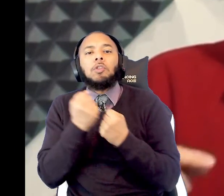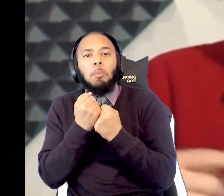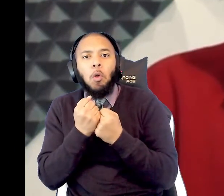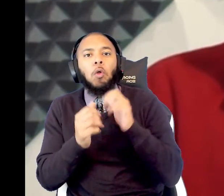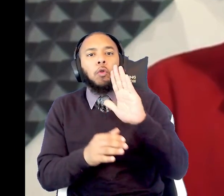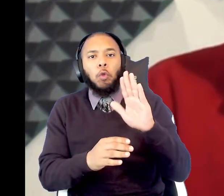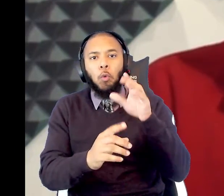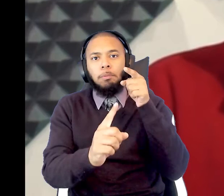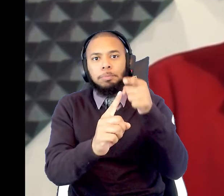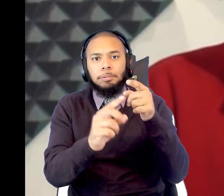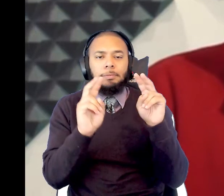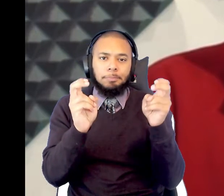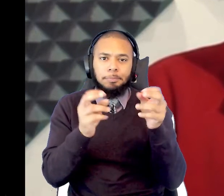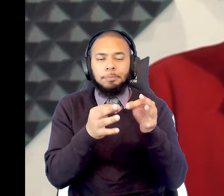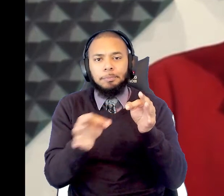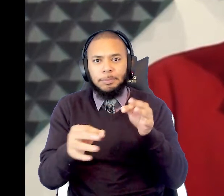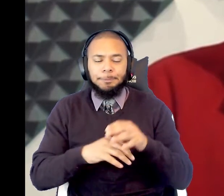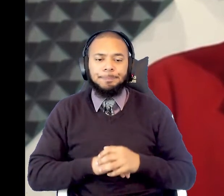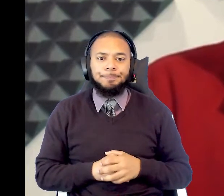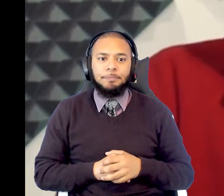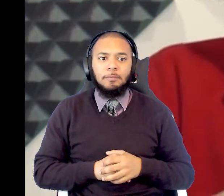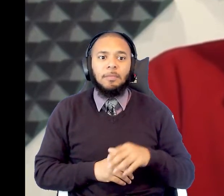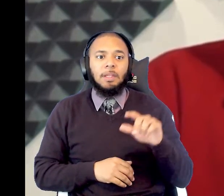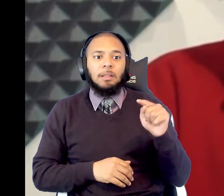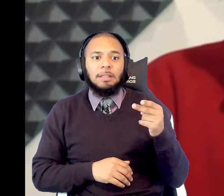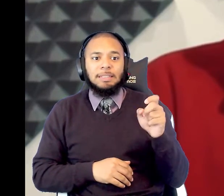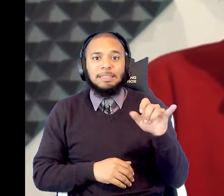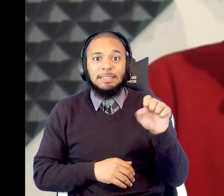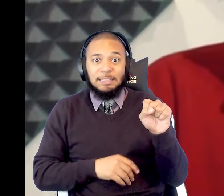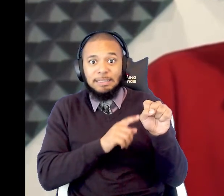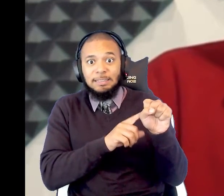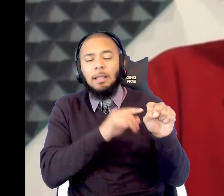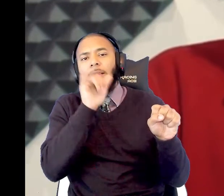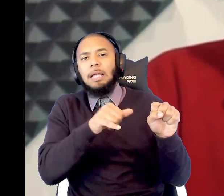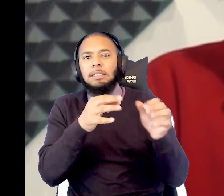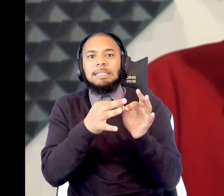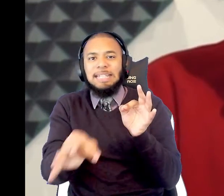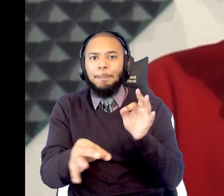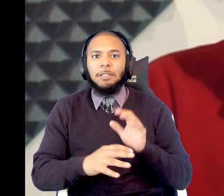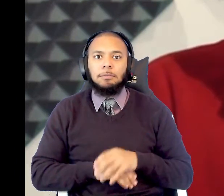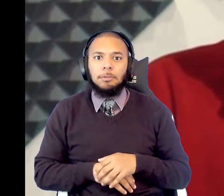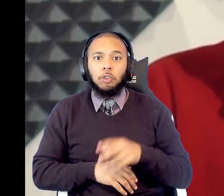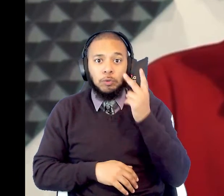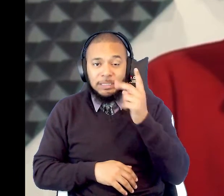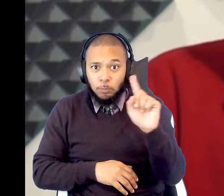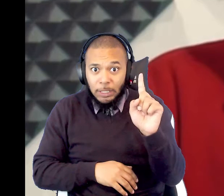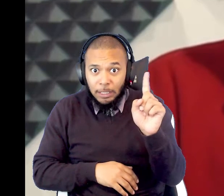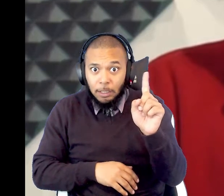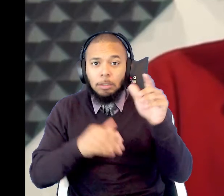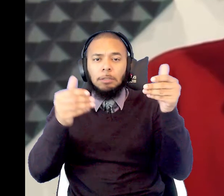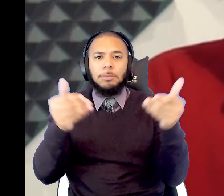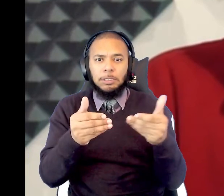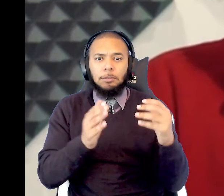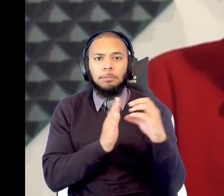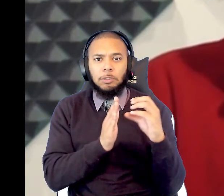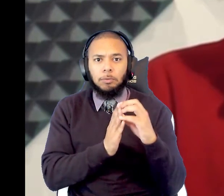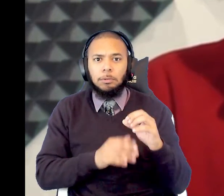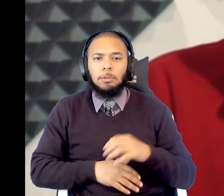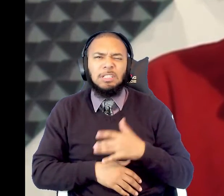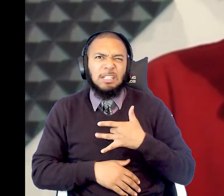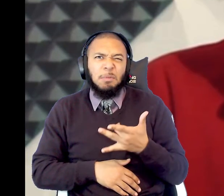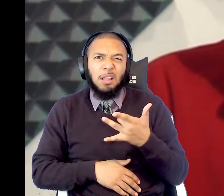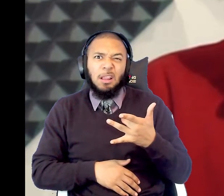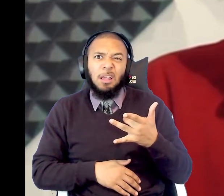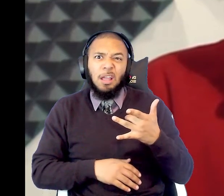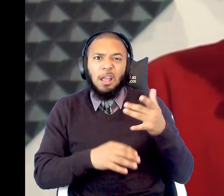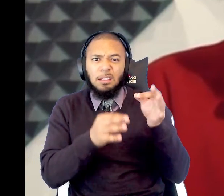review, thesis statements are statements. All right? That's an important part of them. They're found in your introduction and typically in the later part of